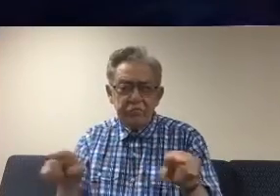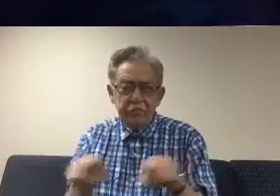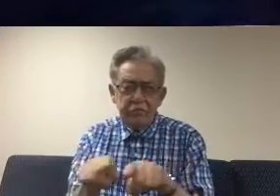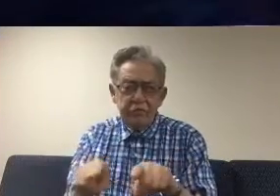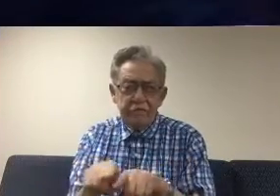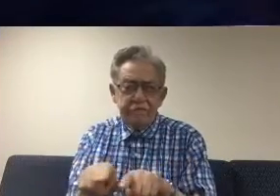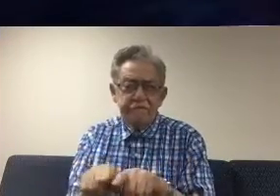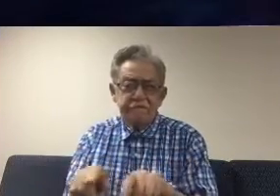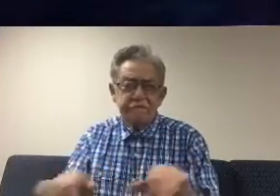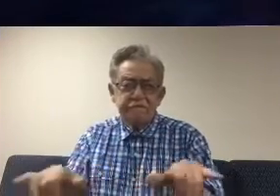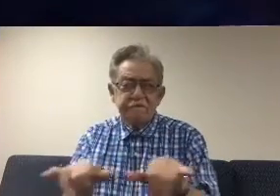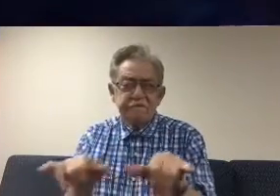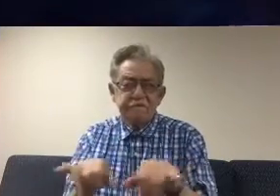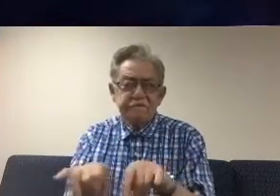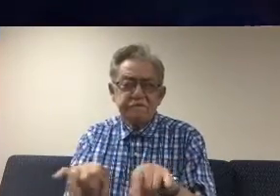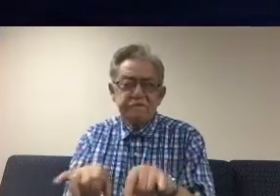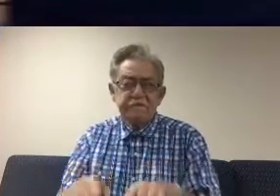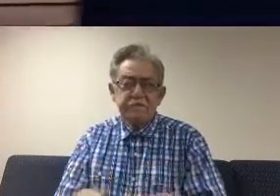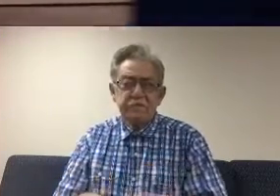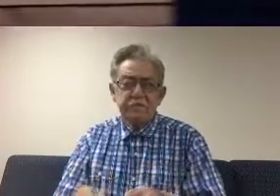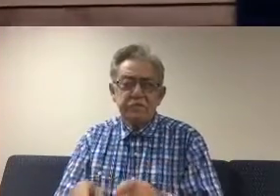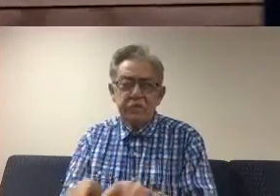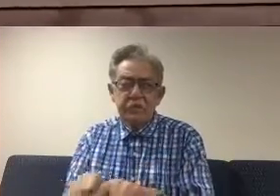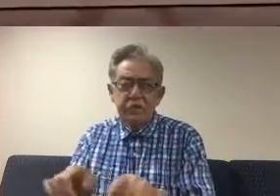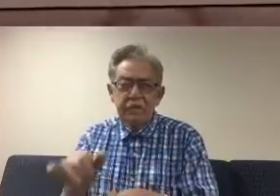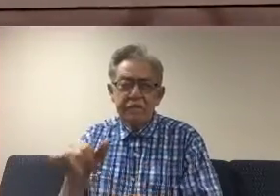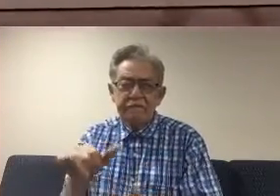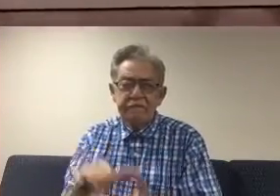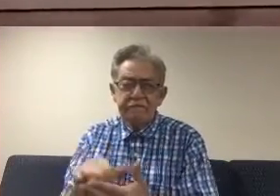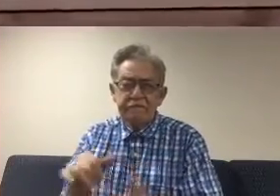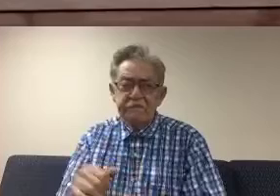I need to back up because I've gotten out of camera.